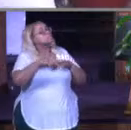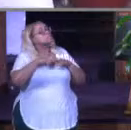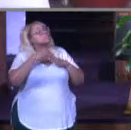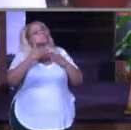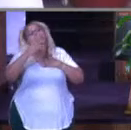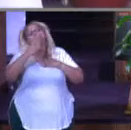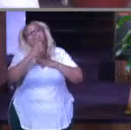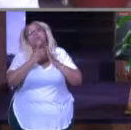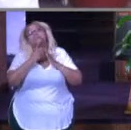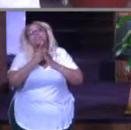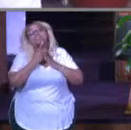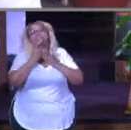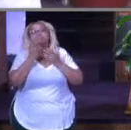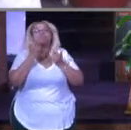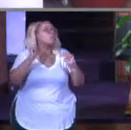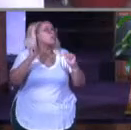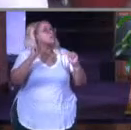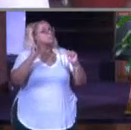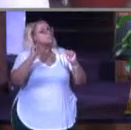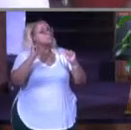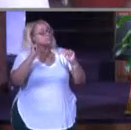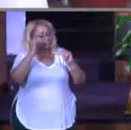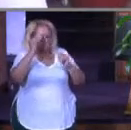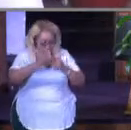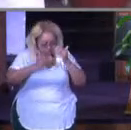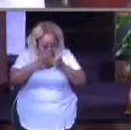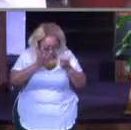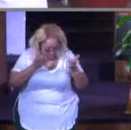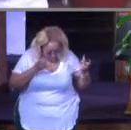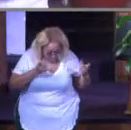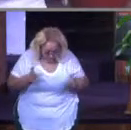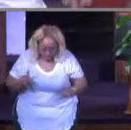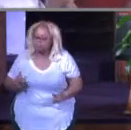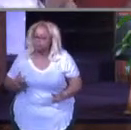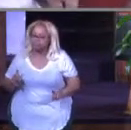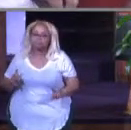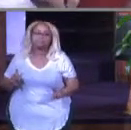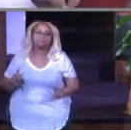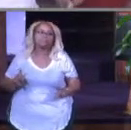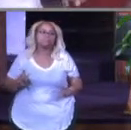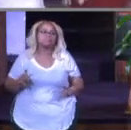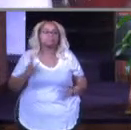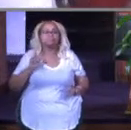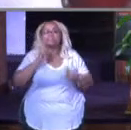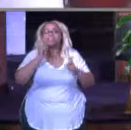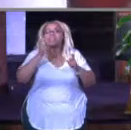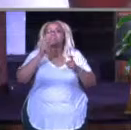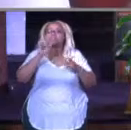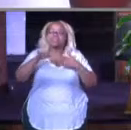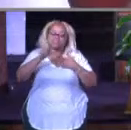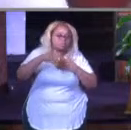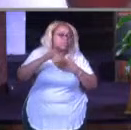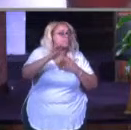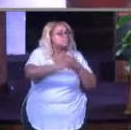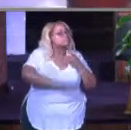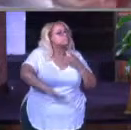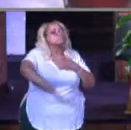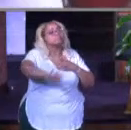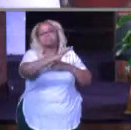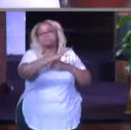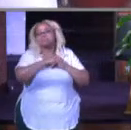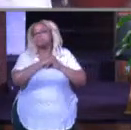might sit here for the next hour trying to process everything that just happened. Give them the space to do that, okay?